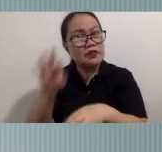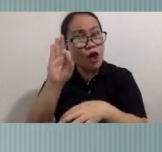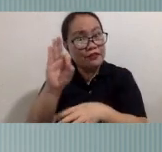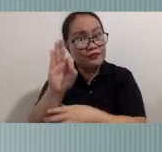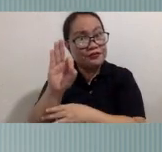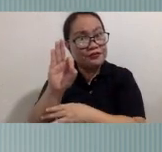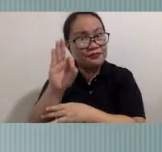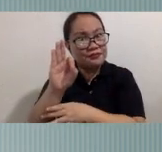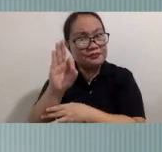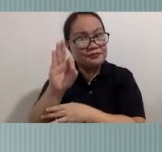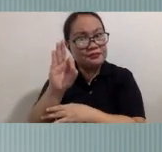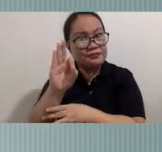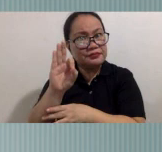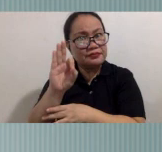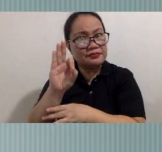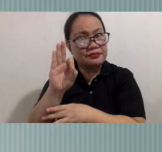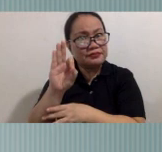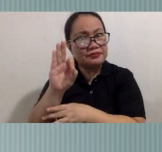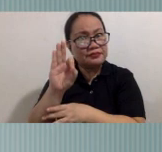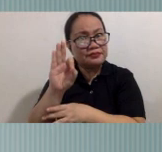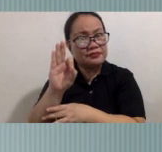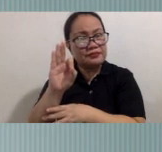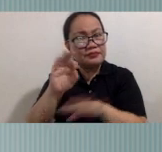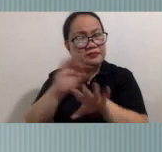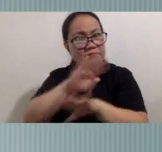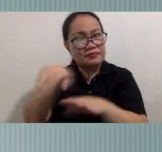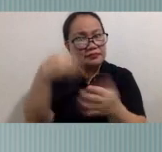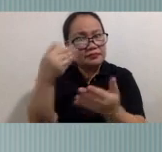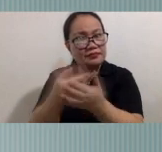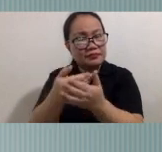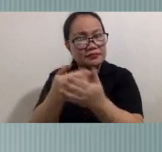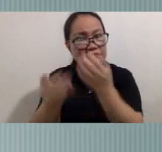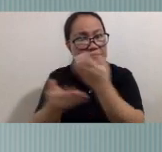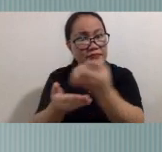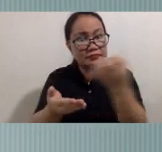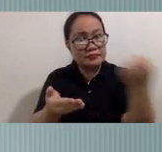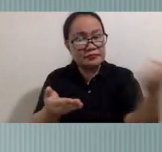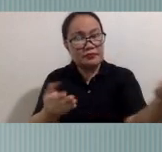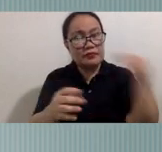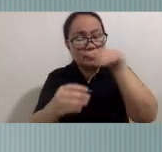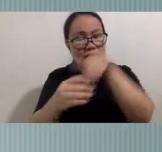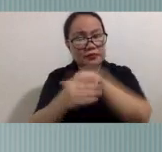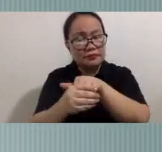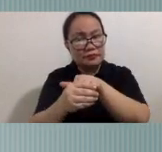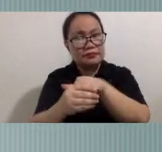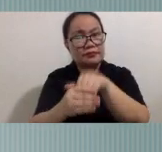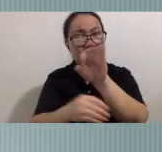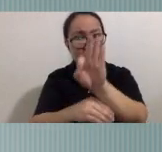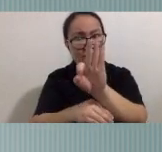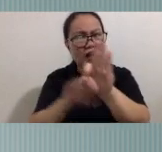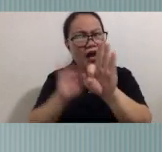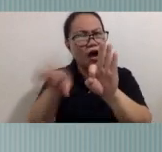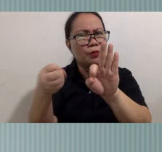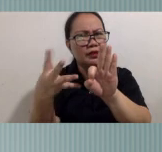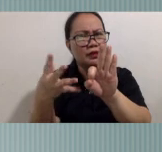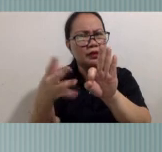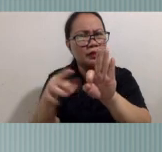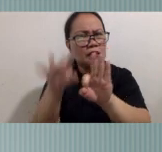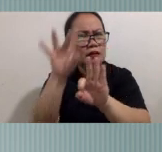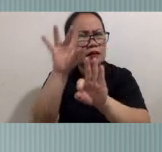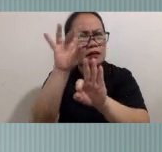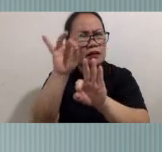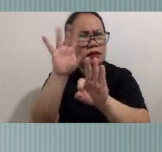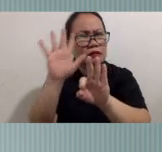ang tinatanong ay Facebook account, so lahat ng elements or cardinality ng nasa Facebook account.